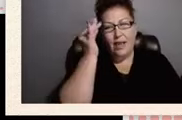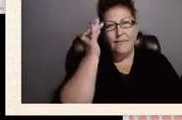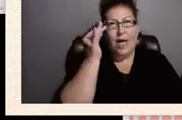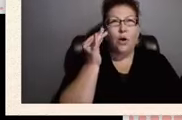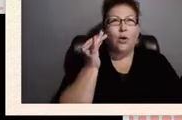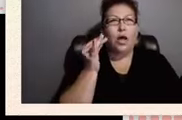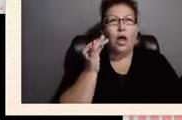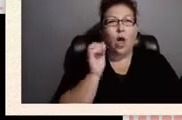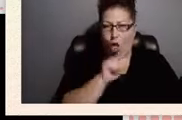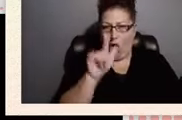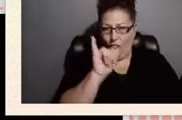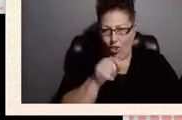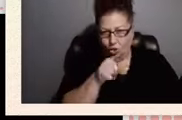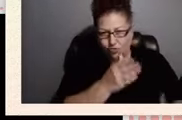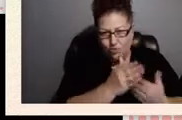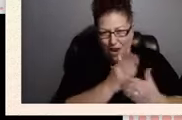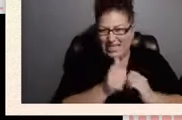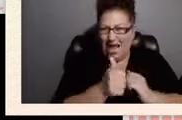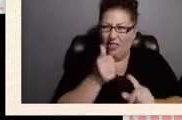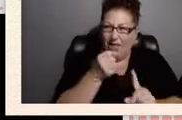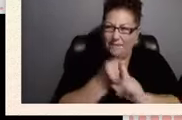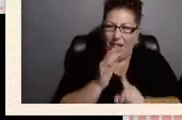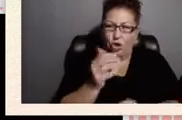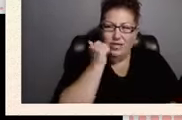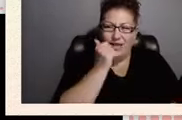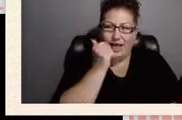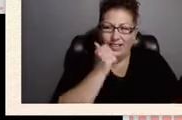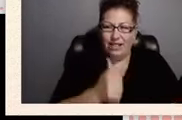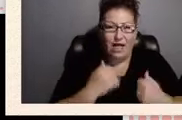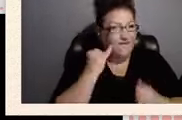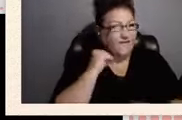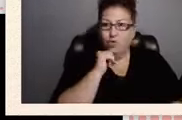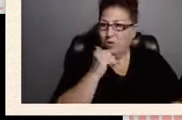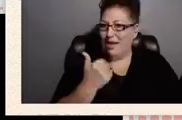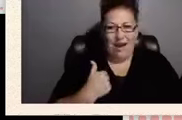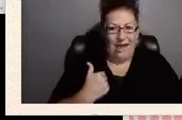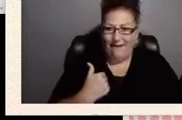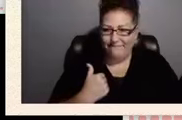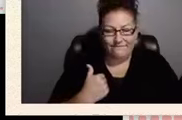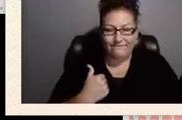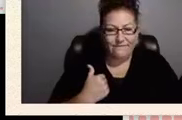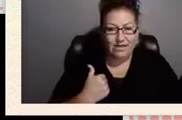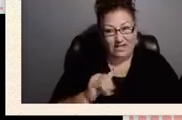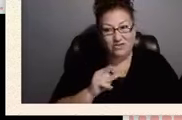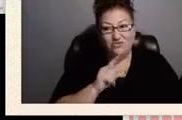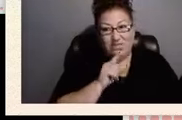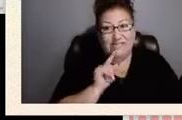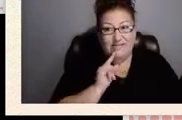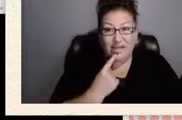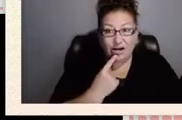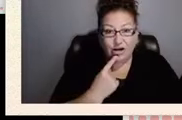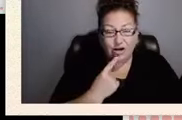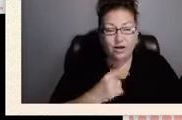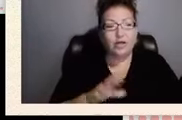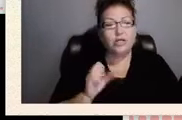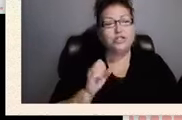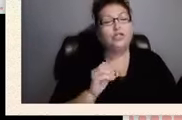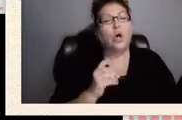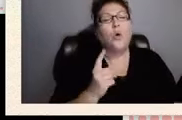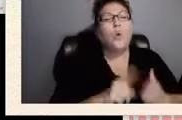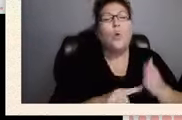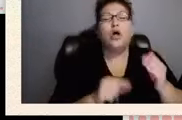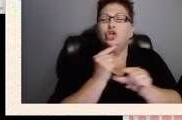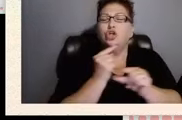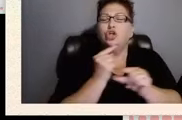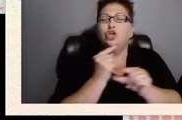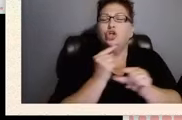rights impact your daily life if you didn't have these. It's pretty severe. So what is guardian advocacy? We hear about this a